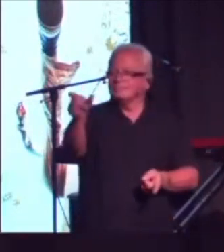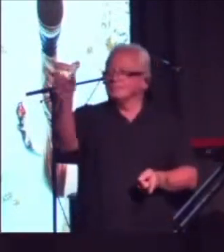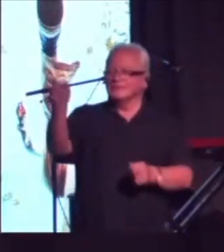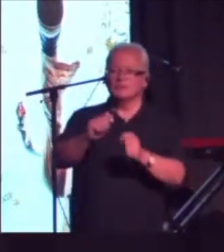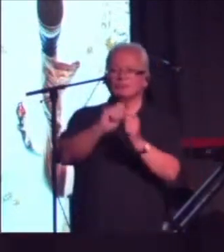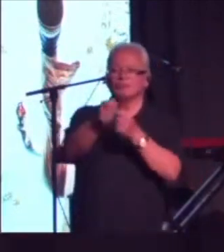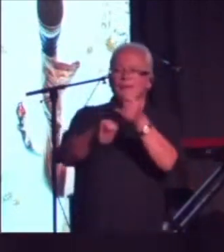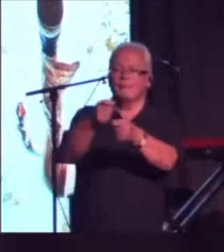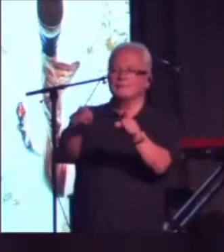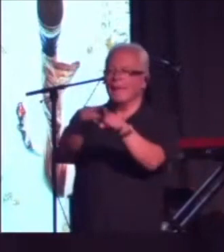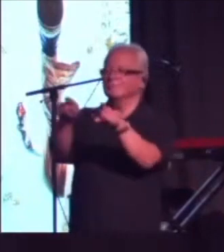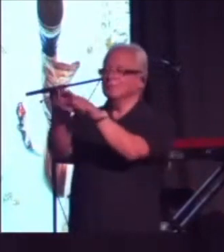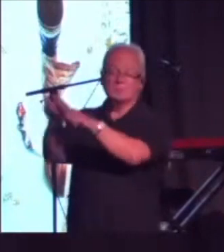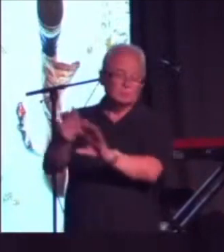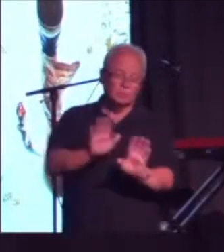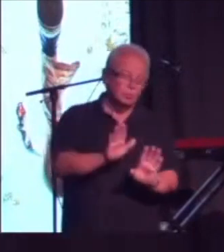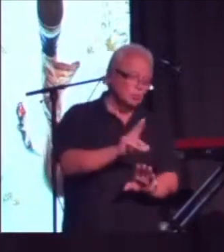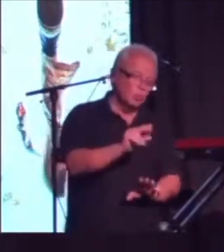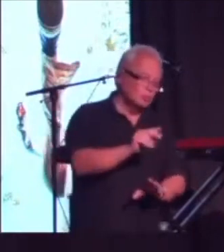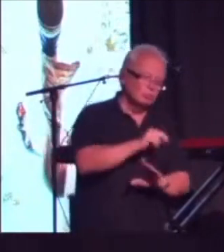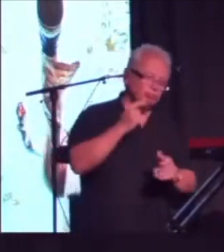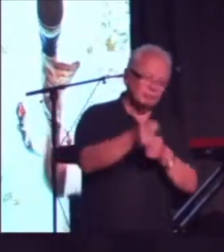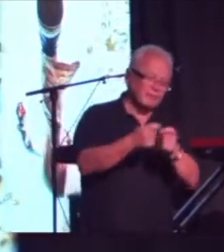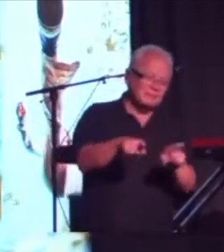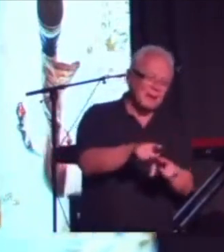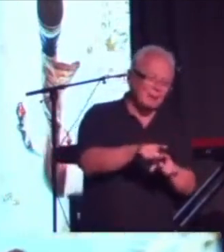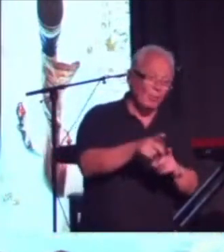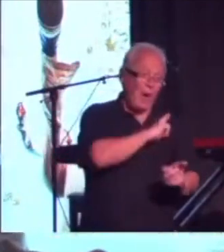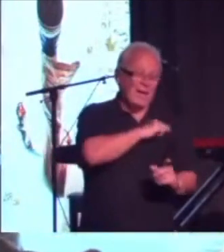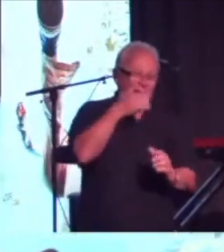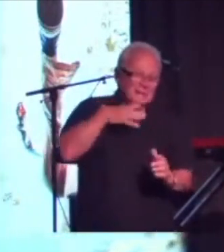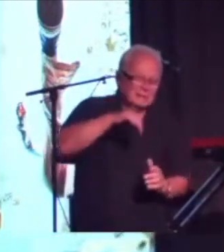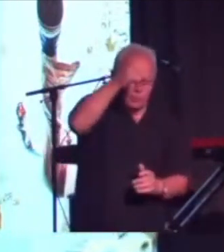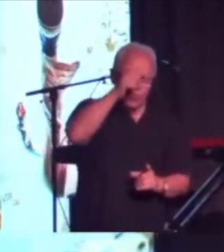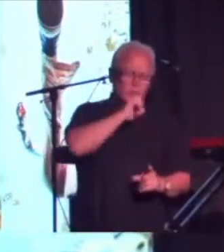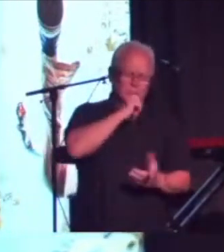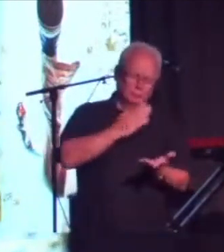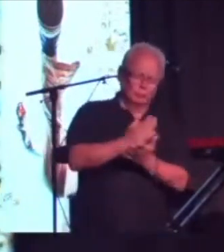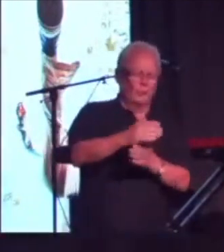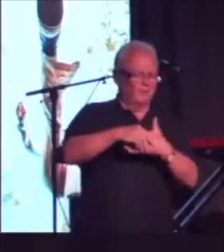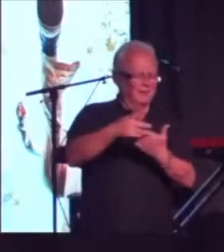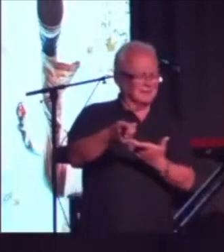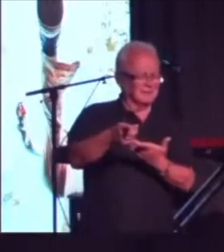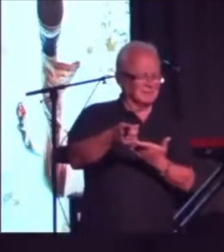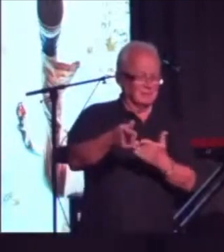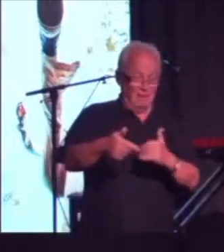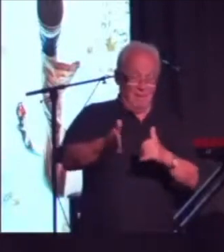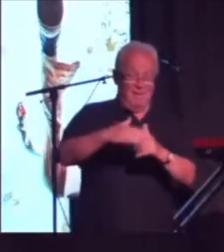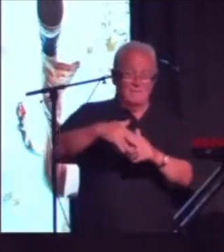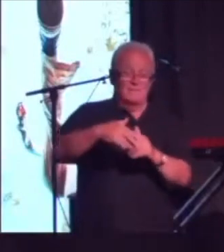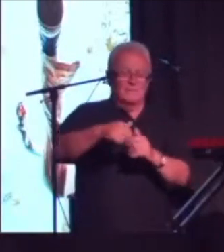see, you have to know who your friends are because those people will get different access to you. You don't just bare your soul with